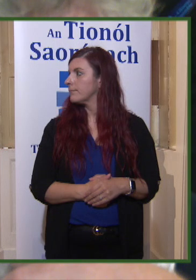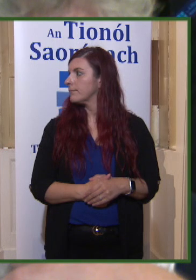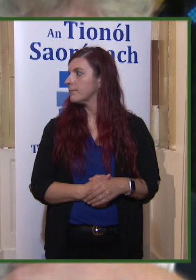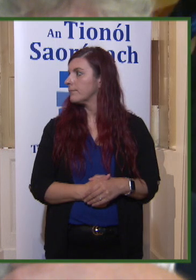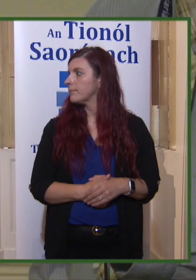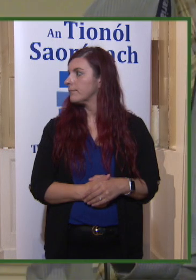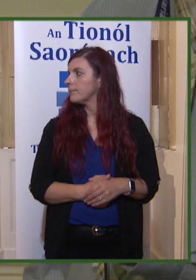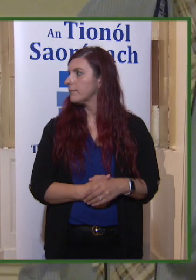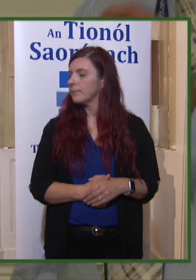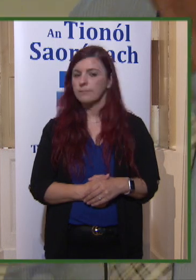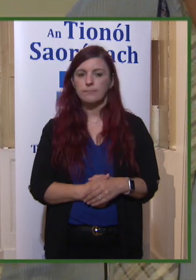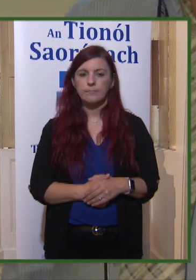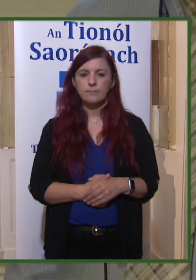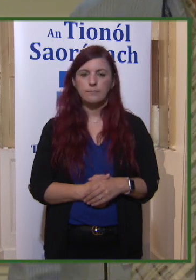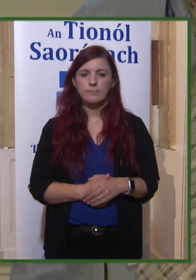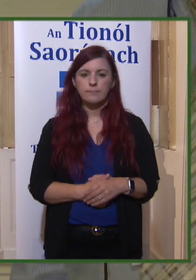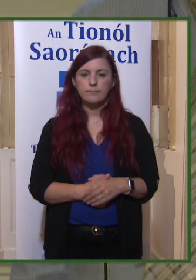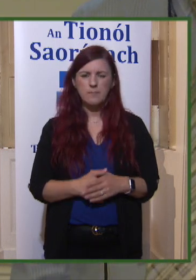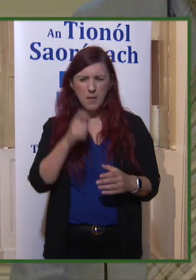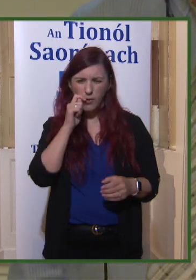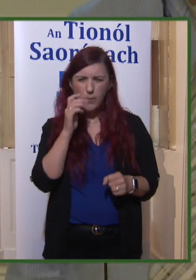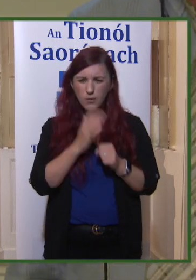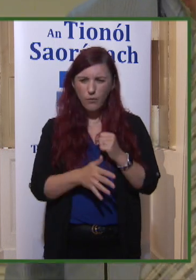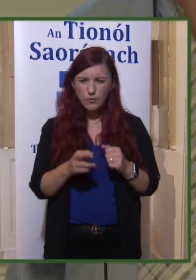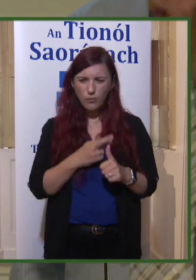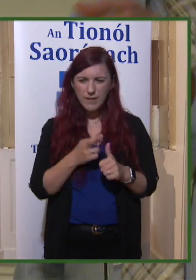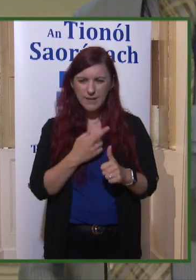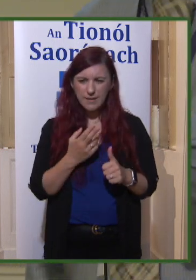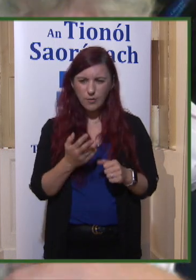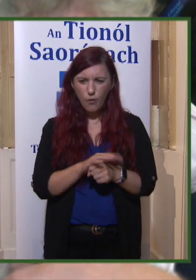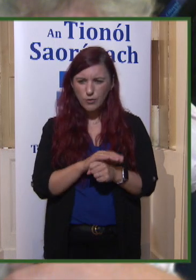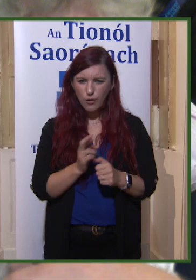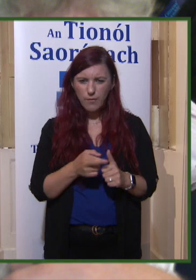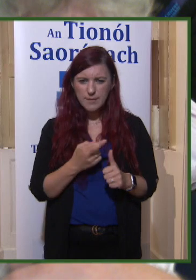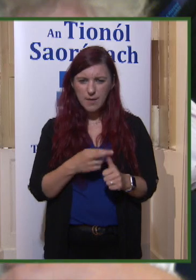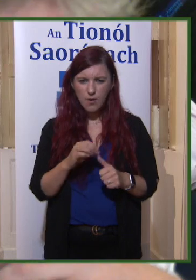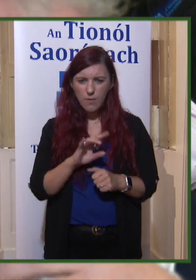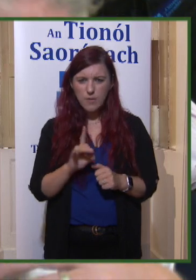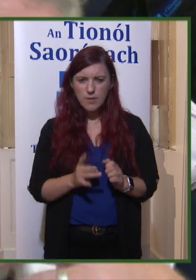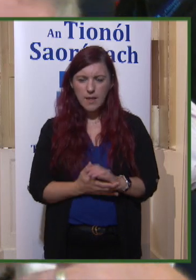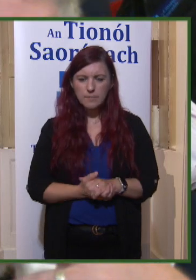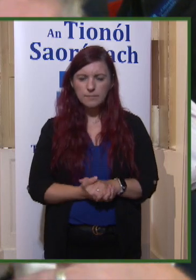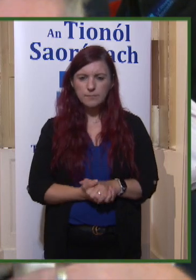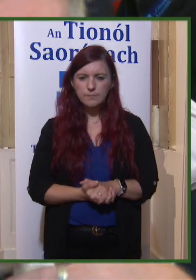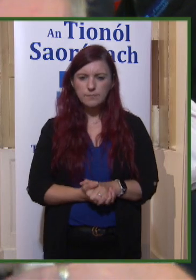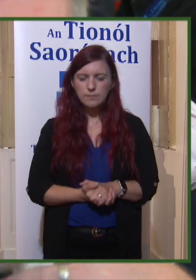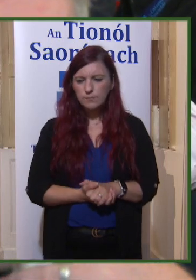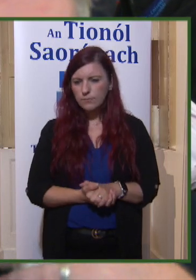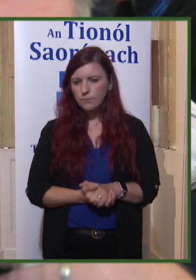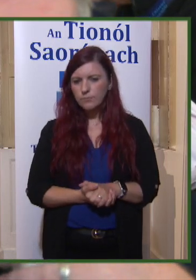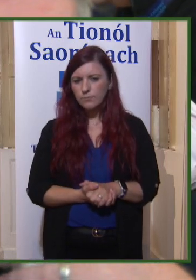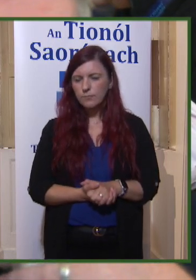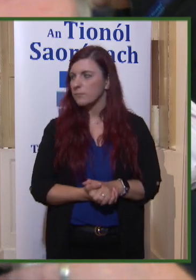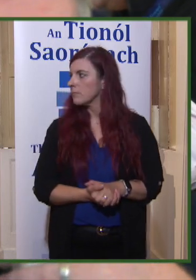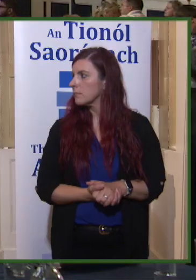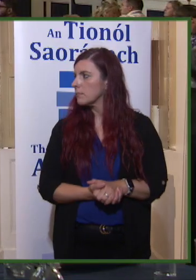I don't see the point in that, because I think that's already put down by somebody else. Okay, well, where's the forward?